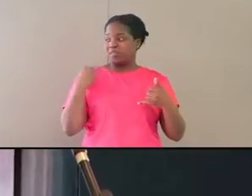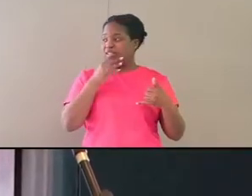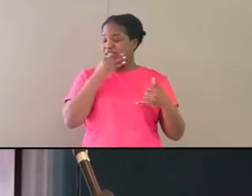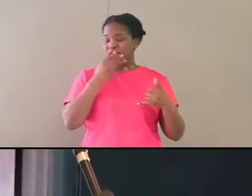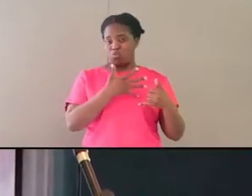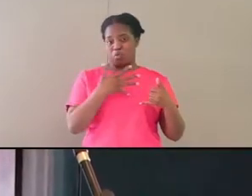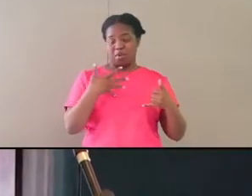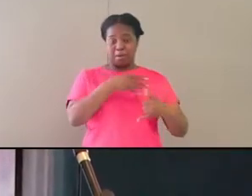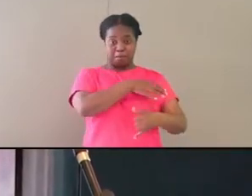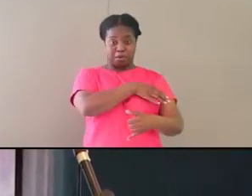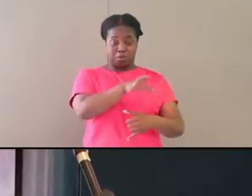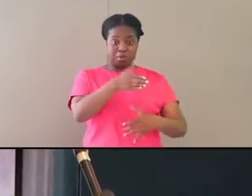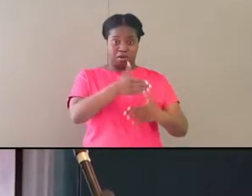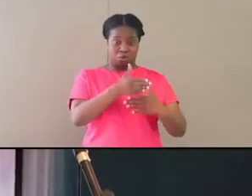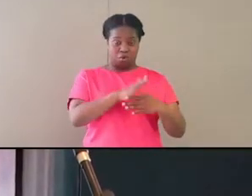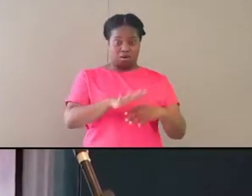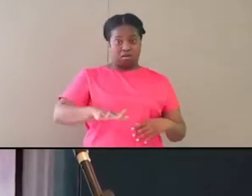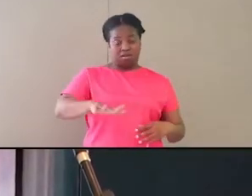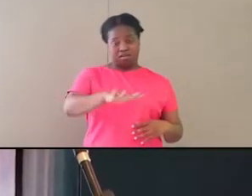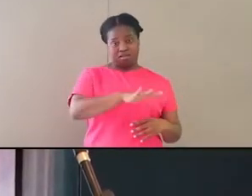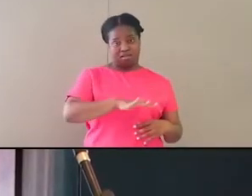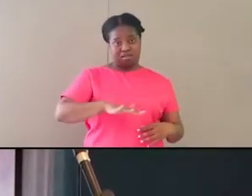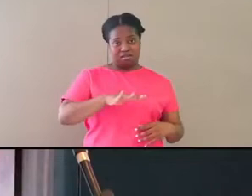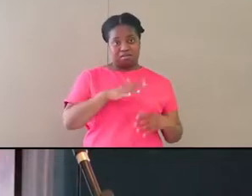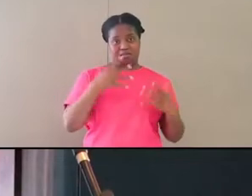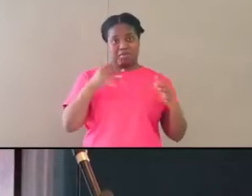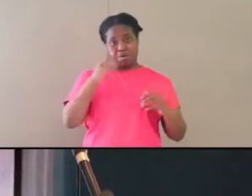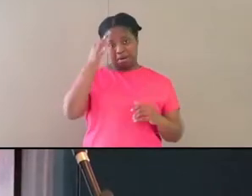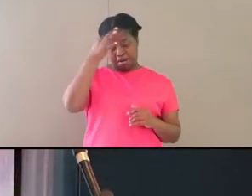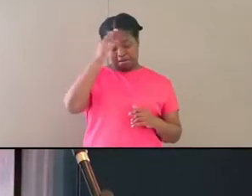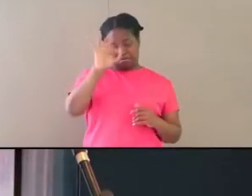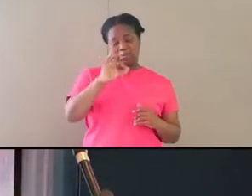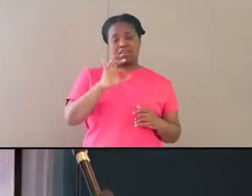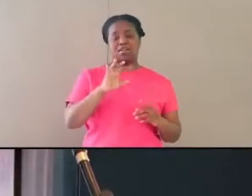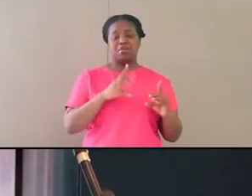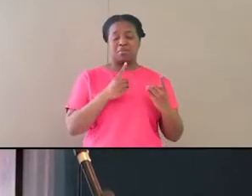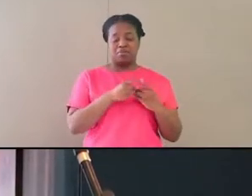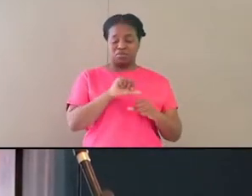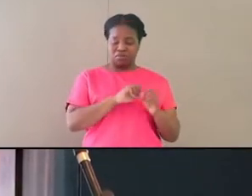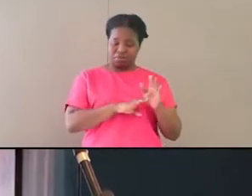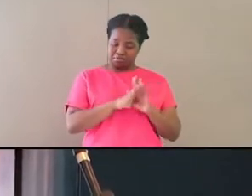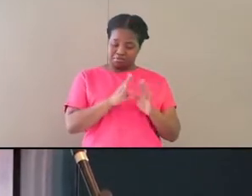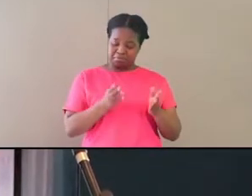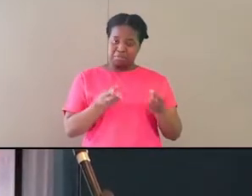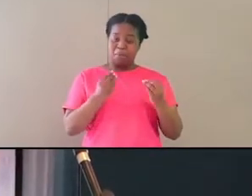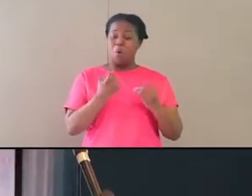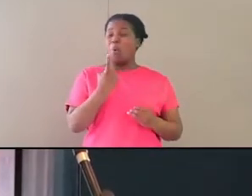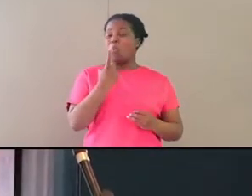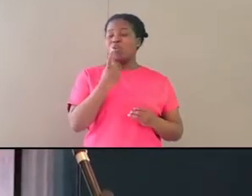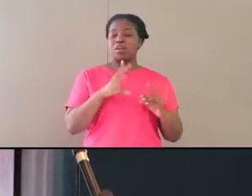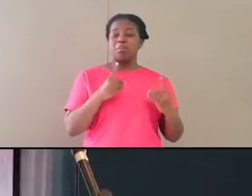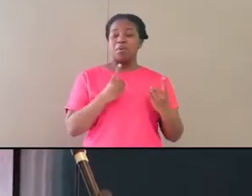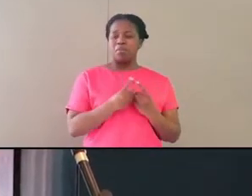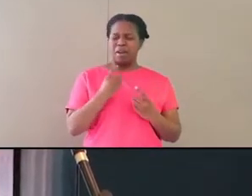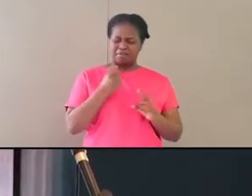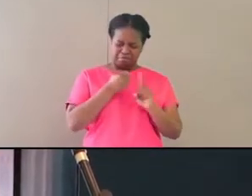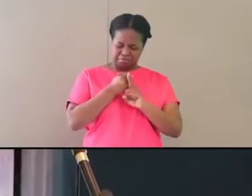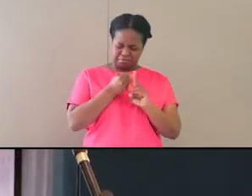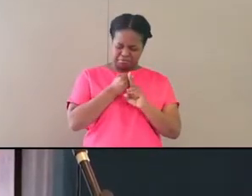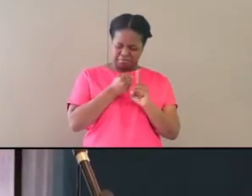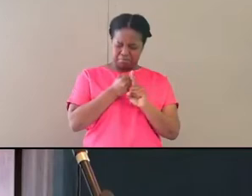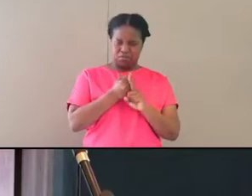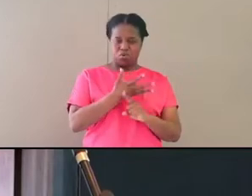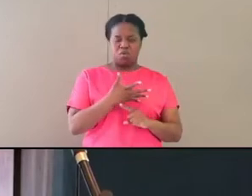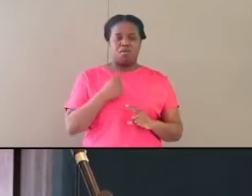women empowerment in the workplace within the category of government so we are the only department that has champions on gender